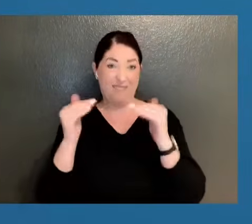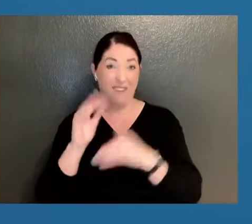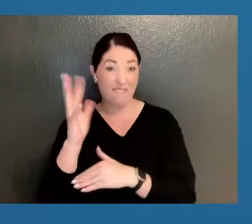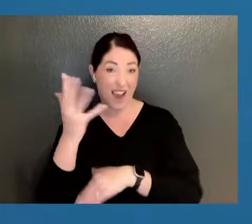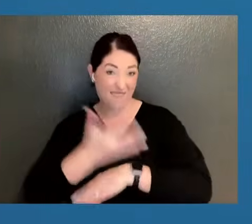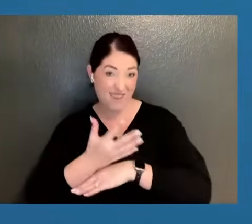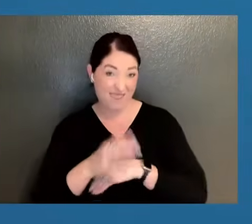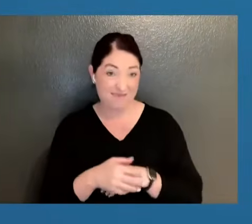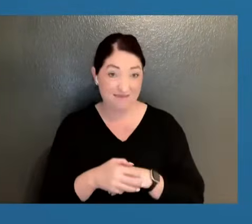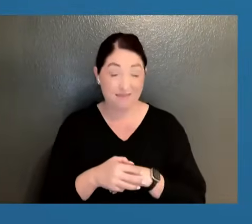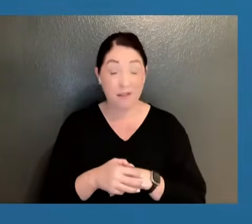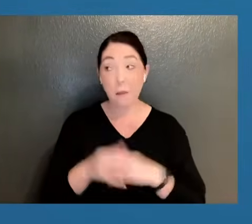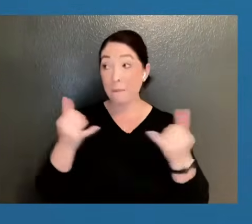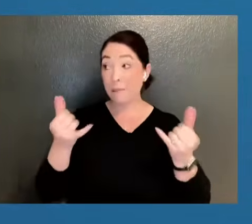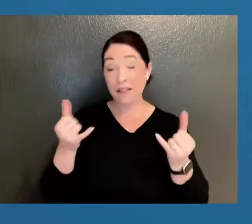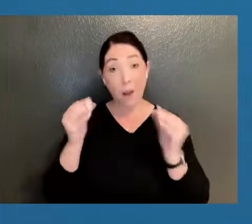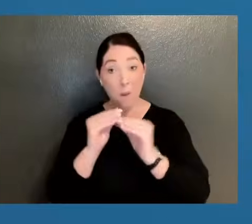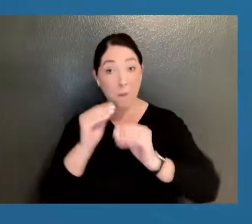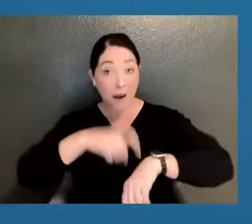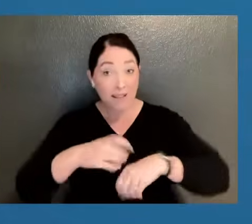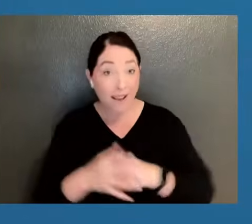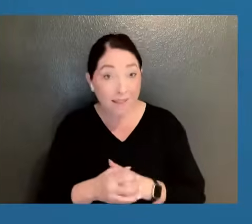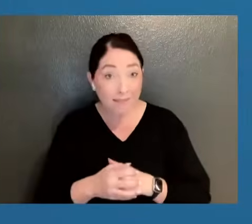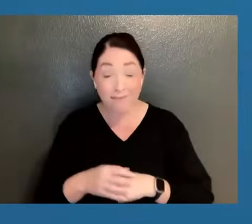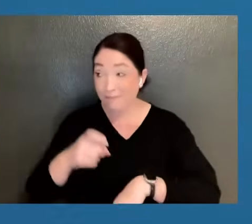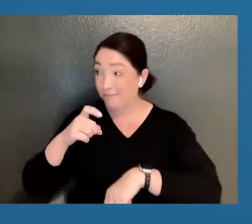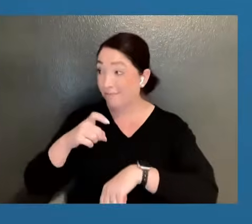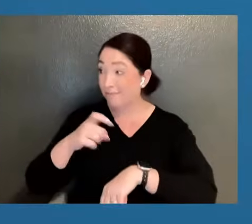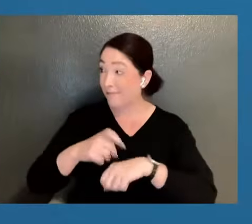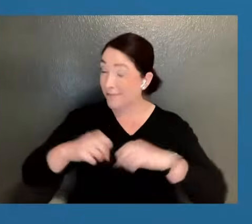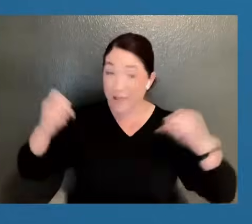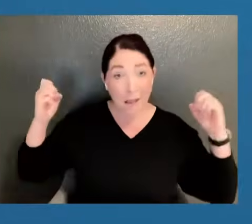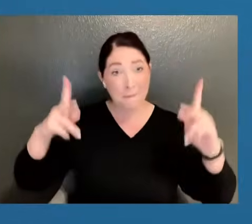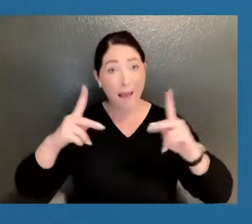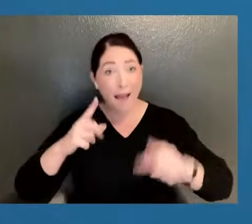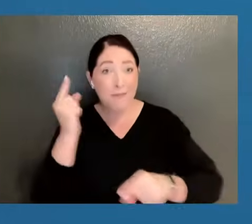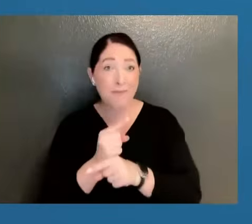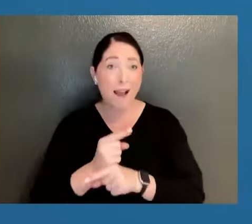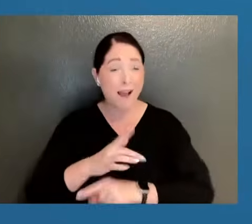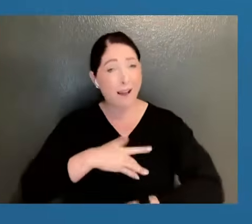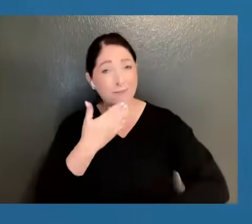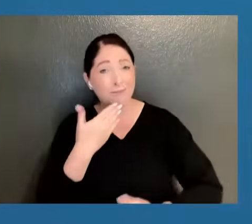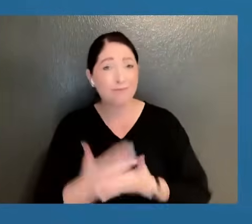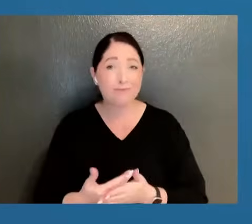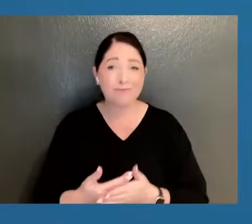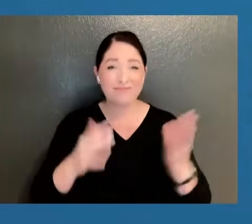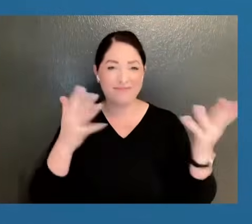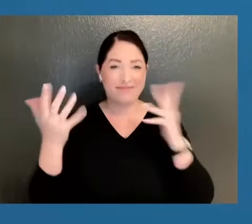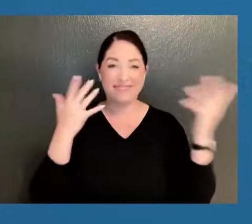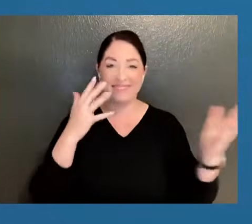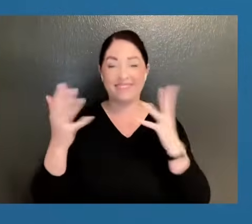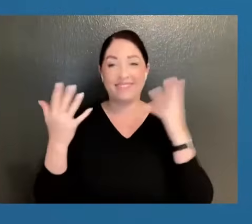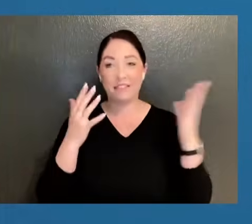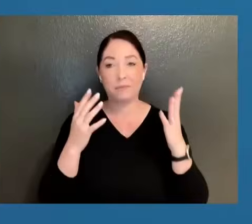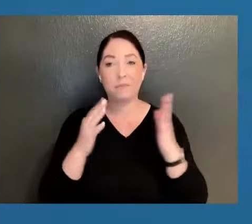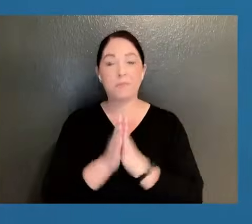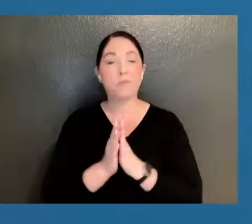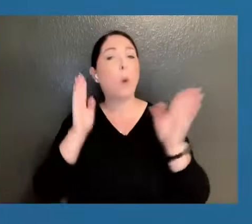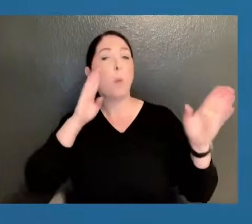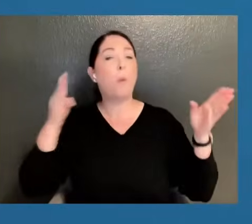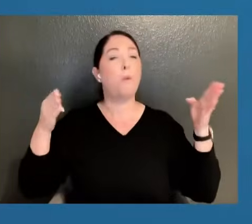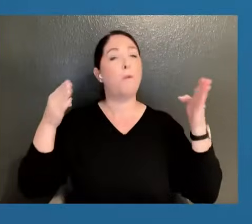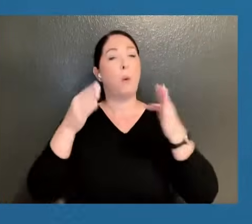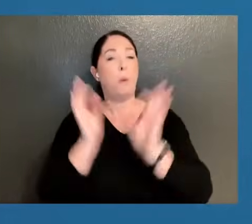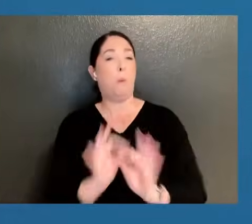How's it feel, everybody? Feel good to have time, right? Feels good? Feels good. to focus on what's important. And I want to